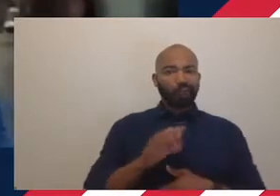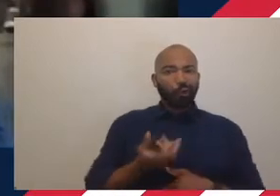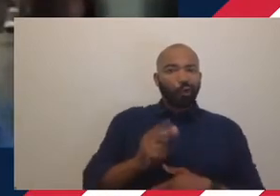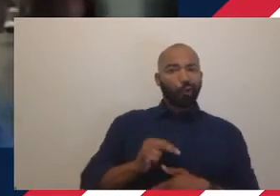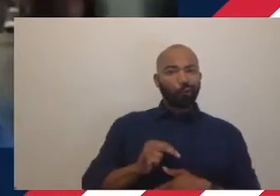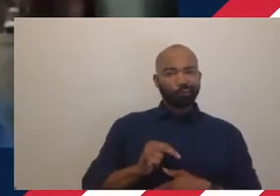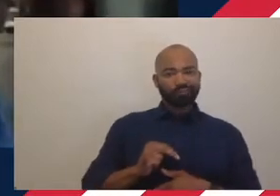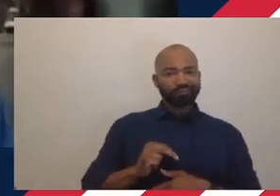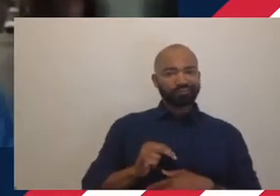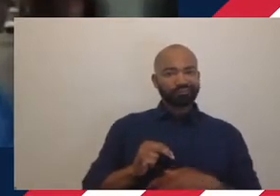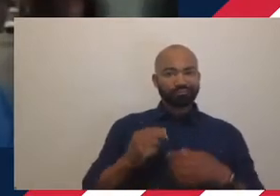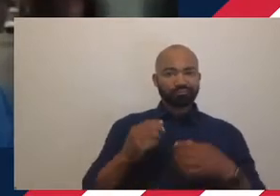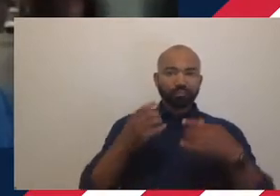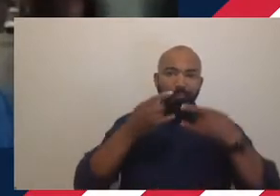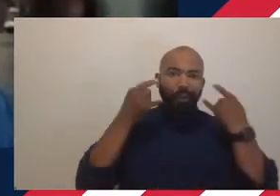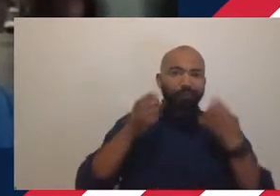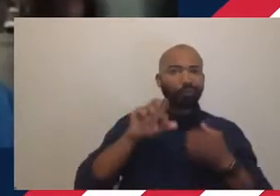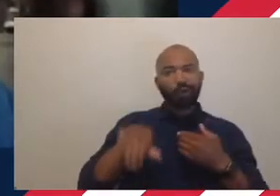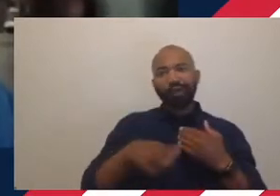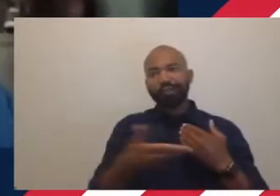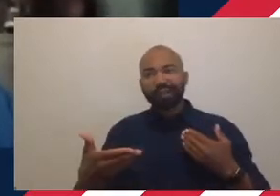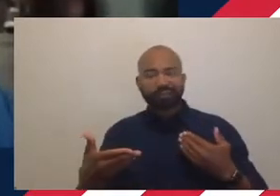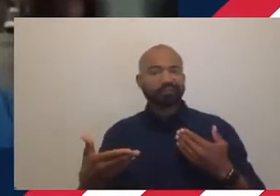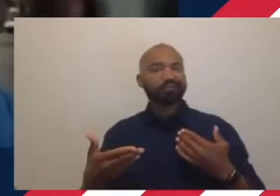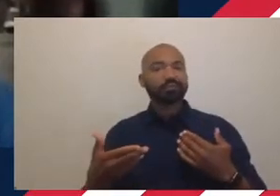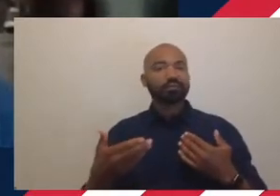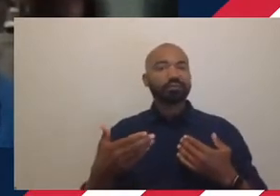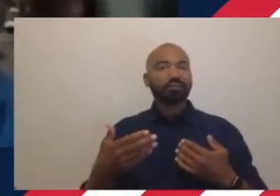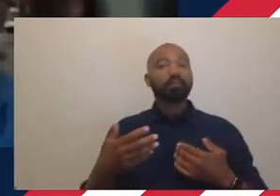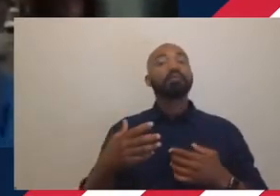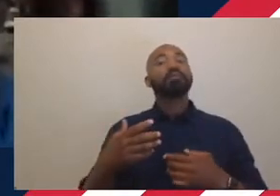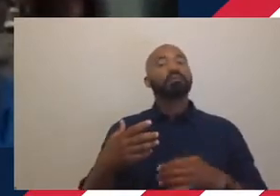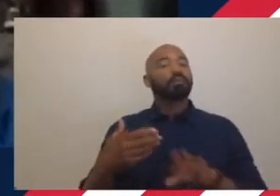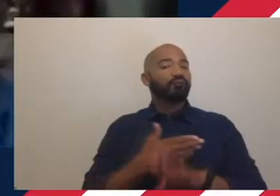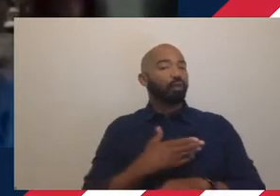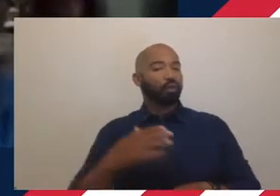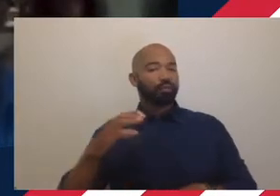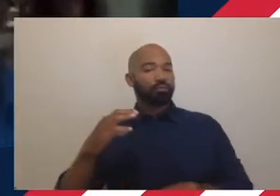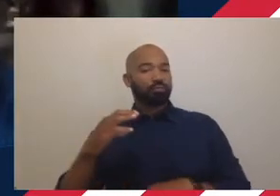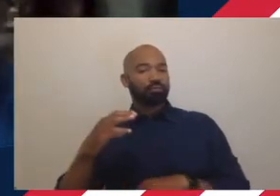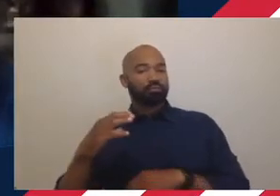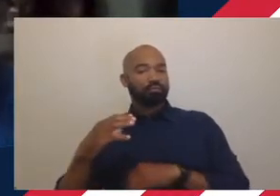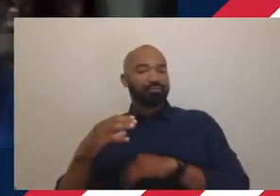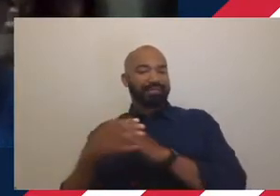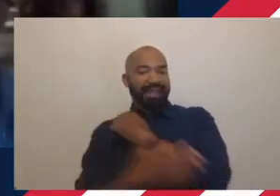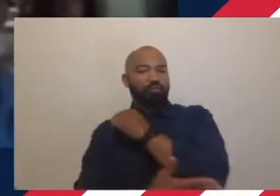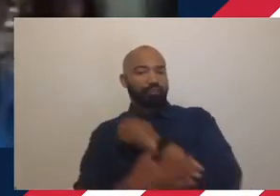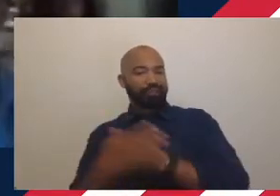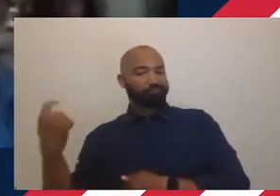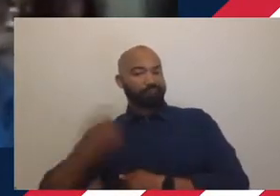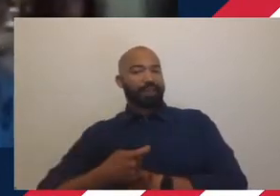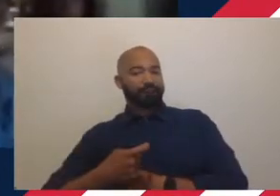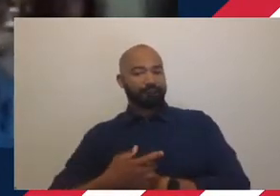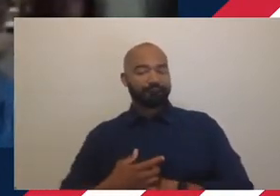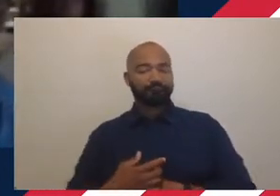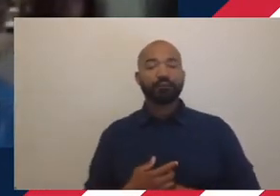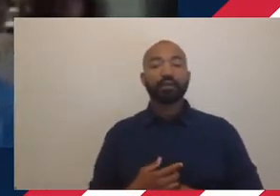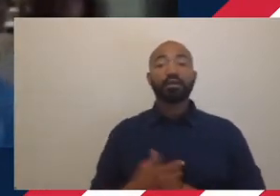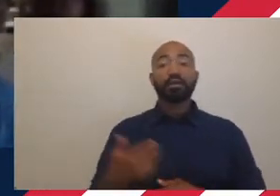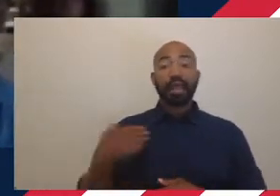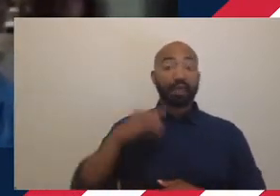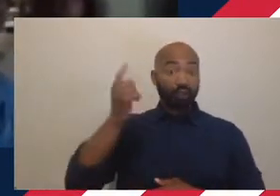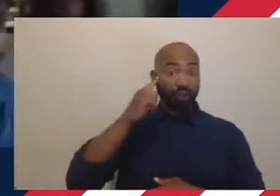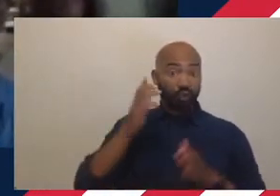receiving PPEs from the counties. We have a wonderful governor in California, Governor Gavin